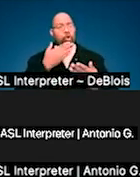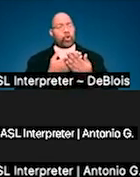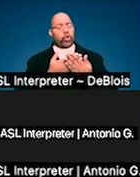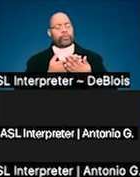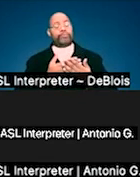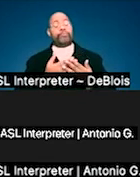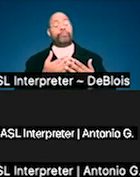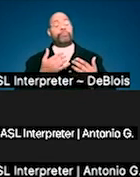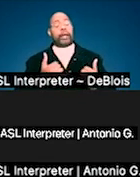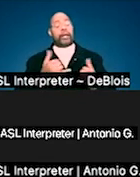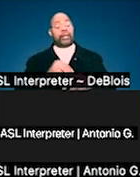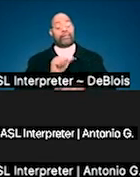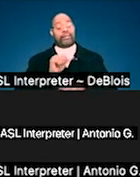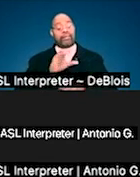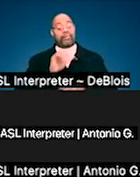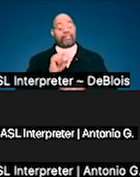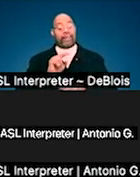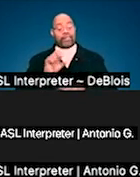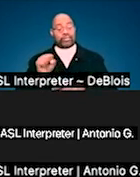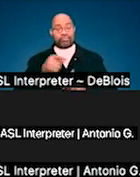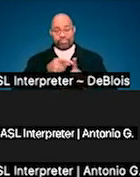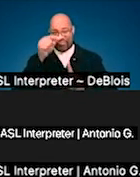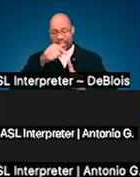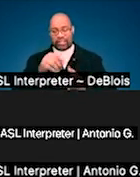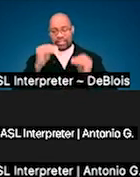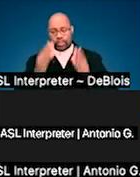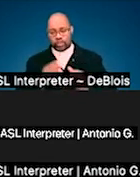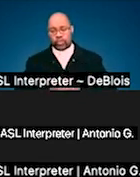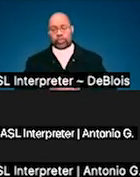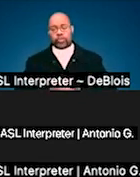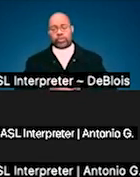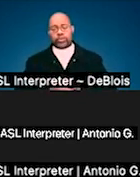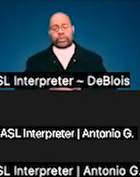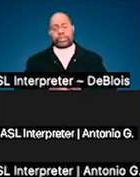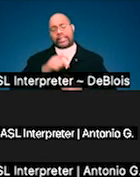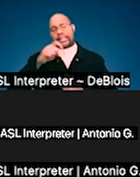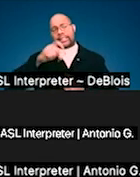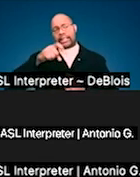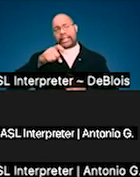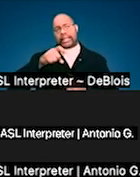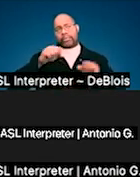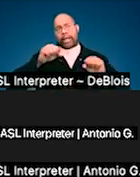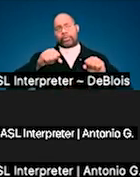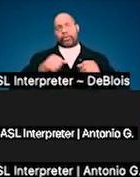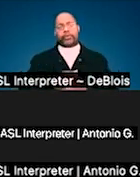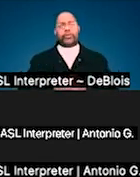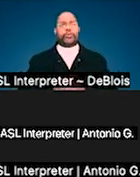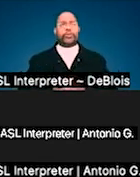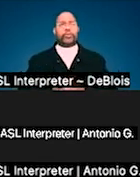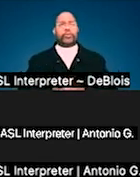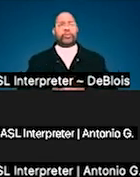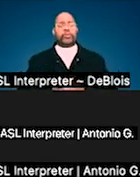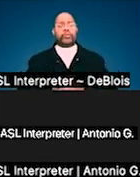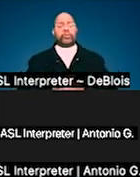Now in Canvas especially, teachers need to get